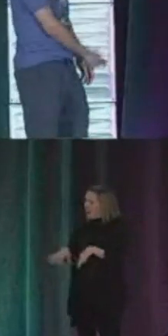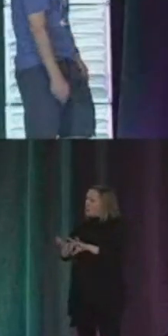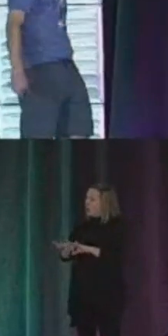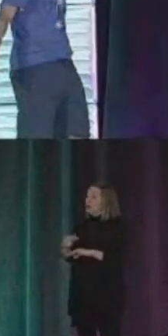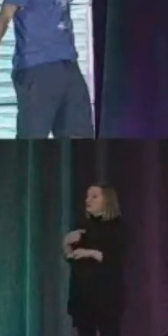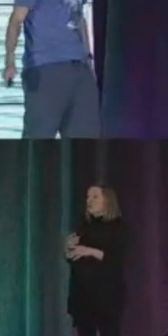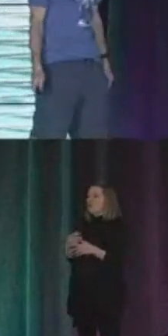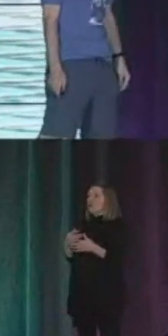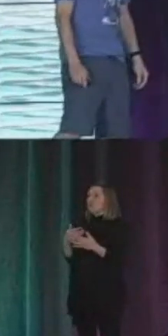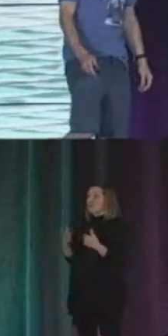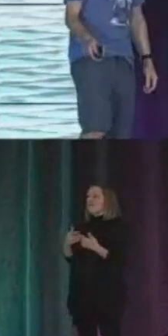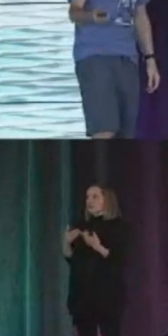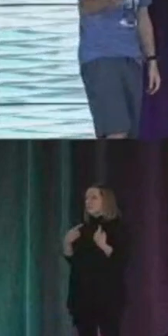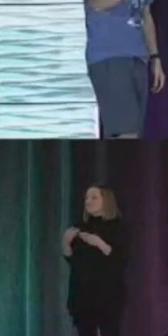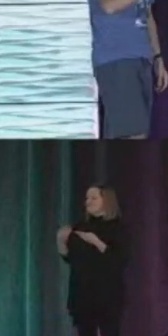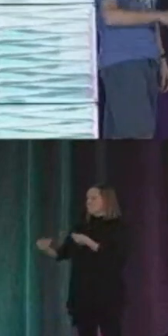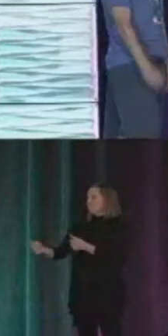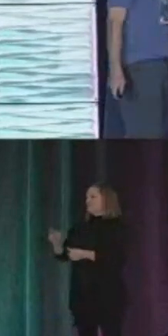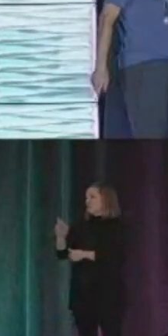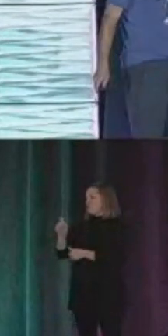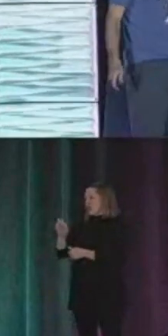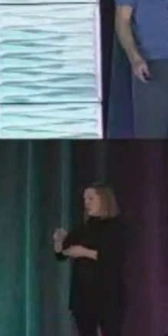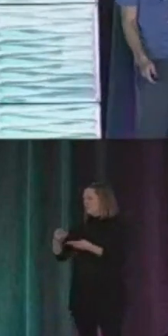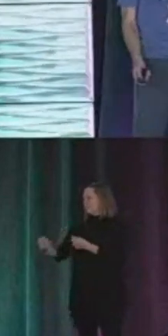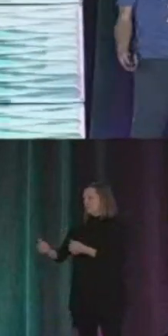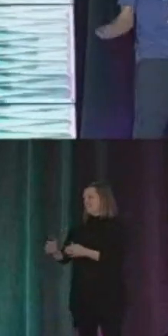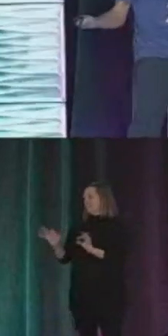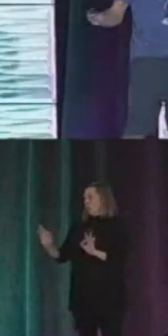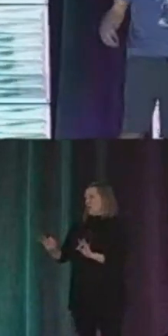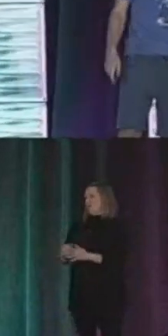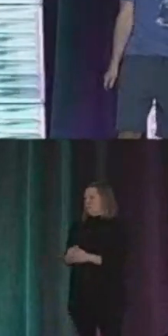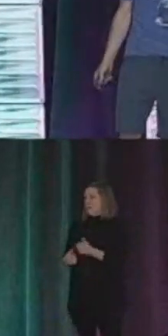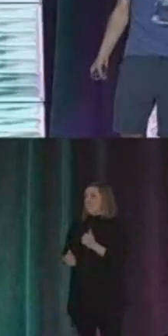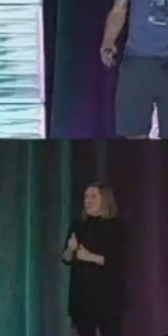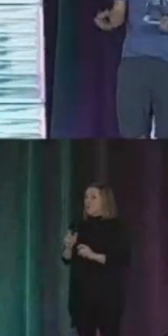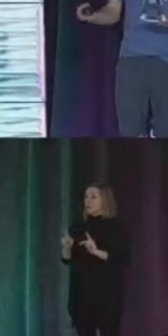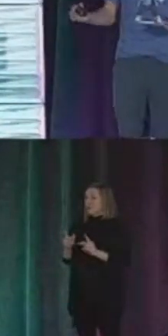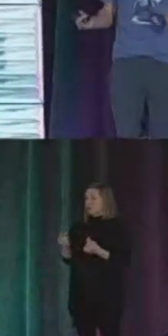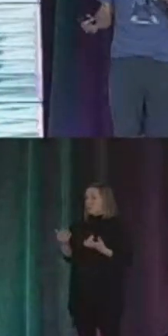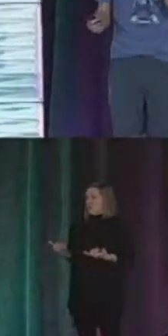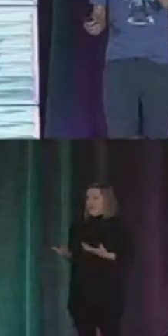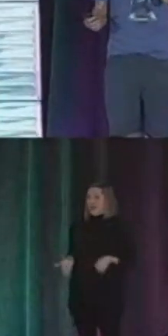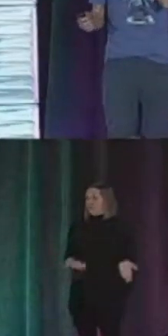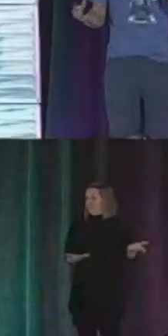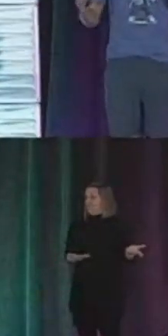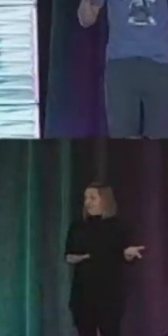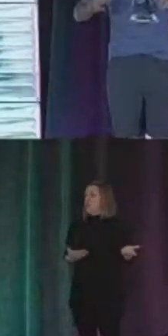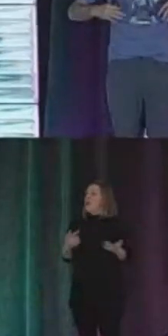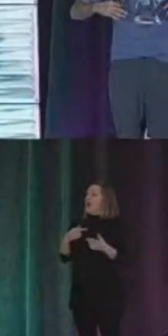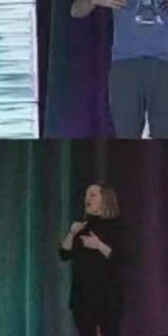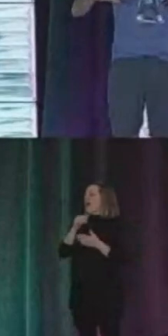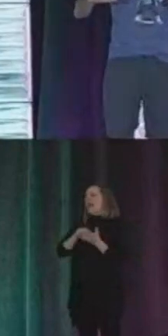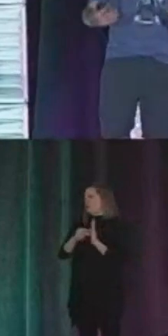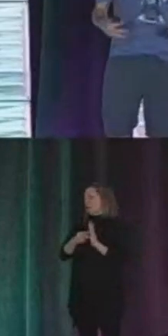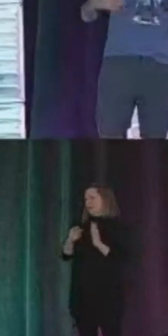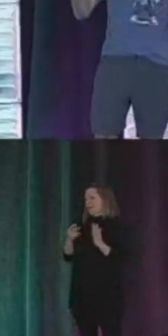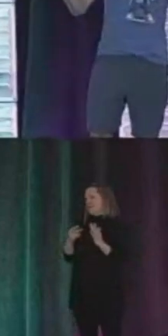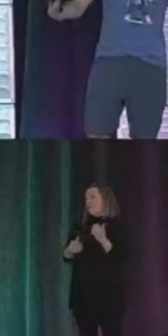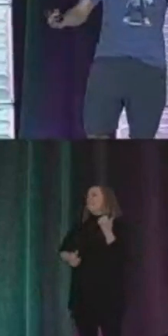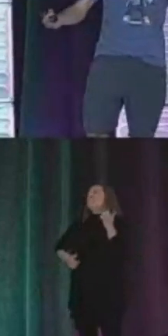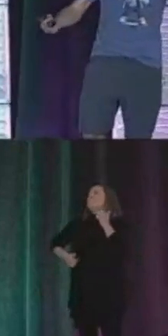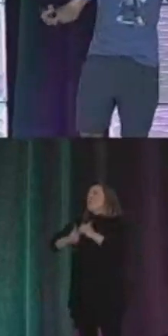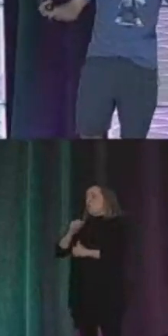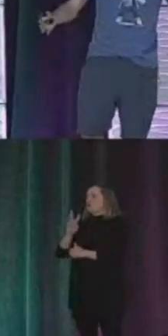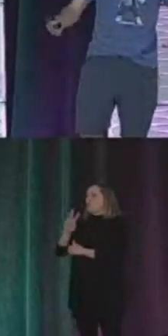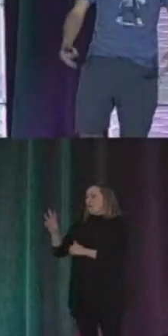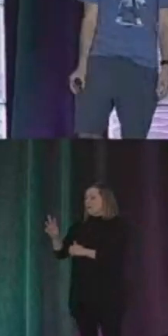we get things rendered and things are good. This is what most people are doing these days. And when I say that, I'm not saying this is what most of the